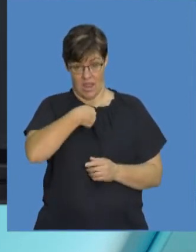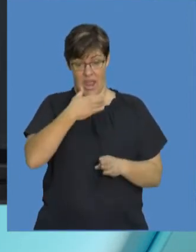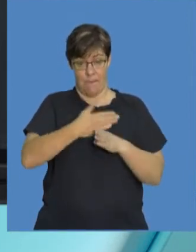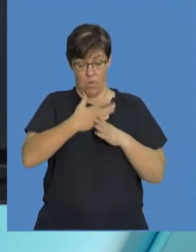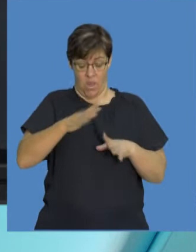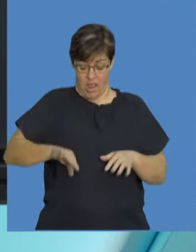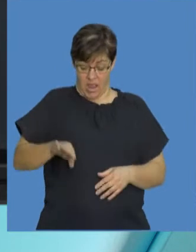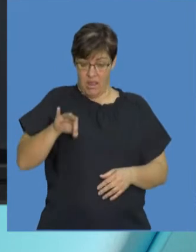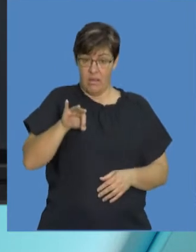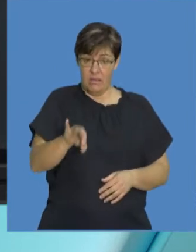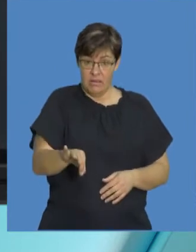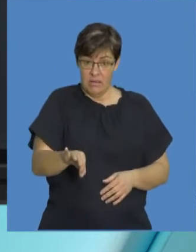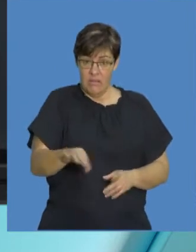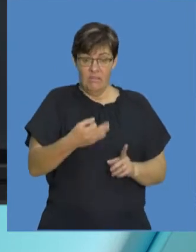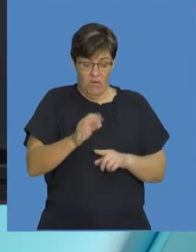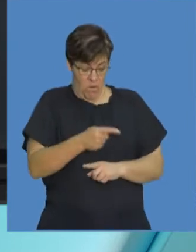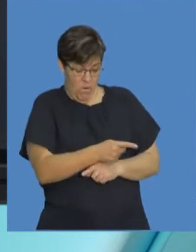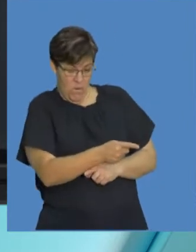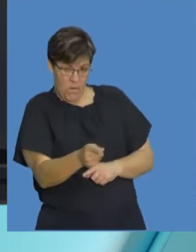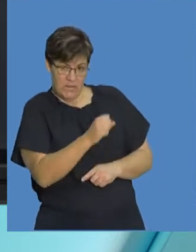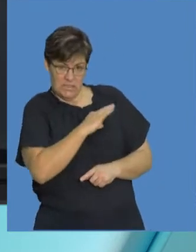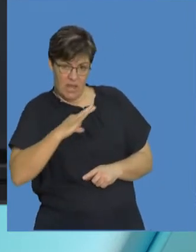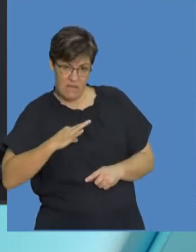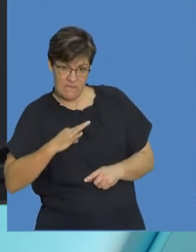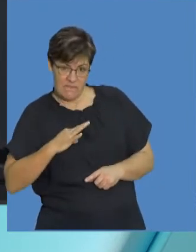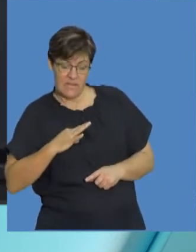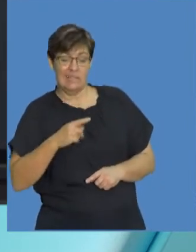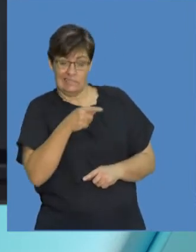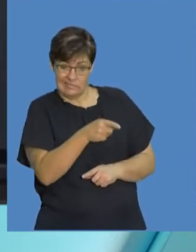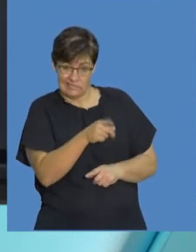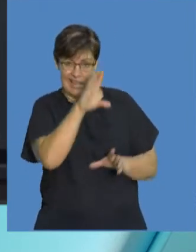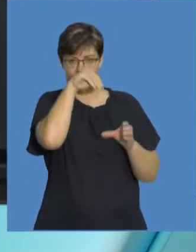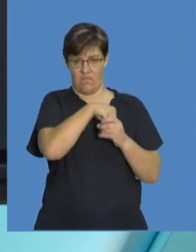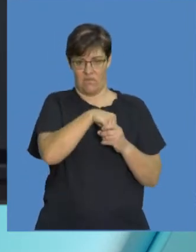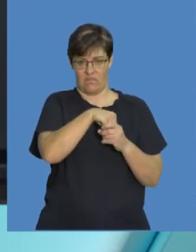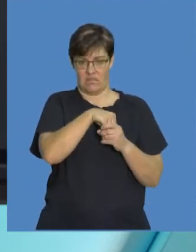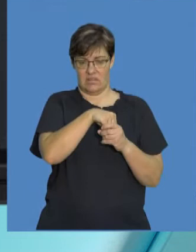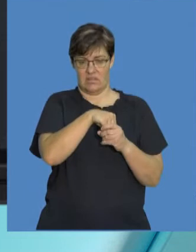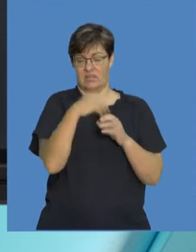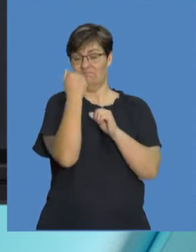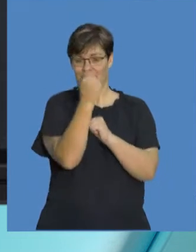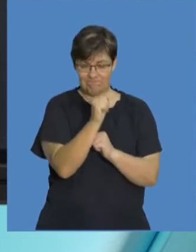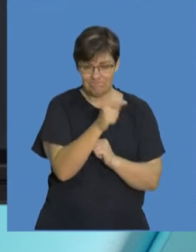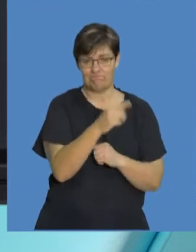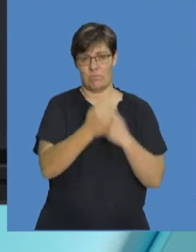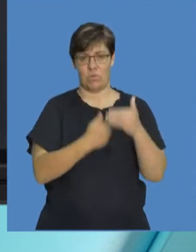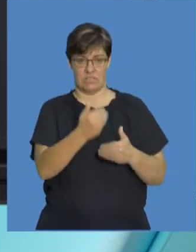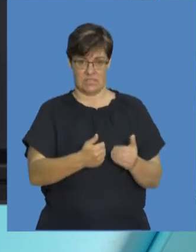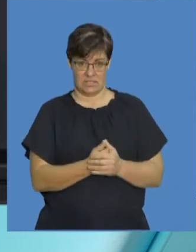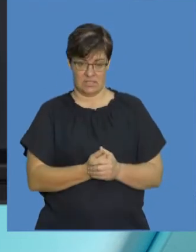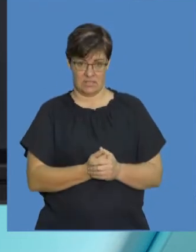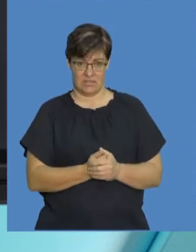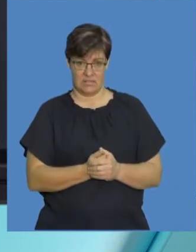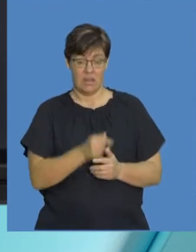employer's contributions on behalf of the employees that are directly involved in the manufacturing